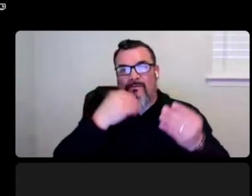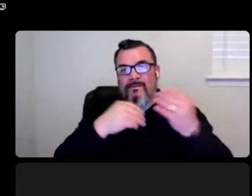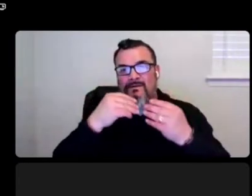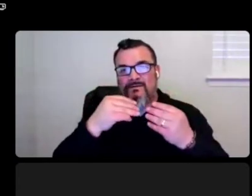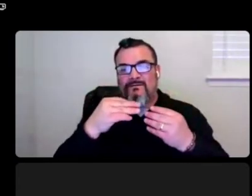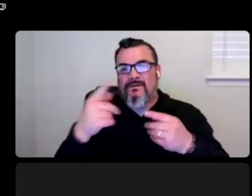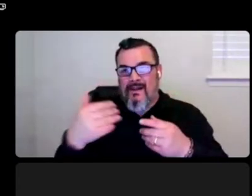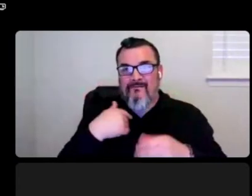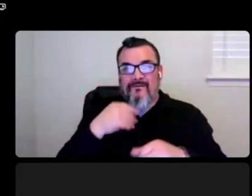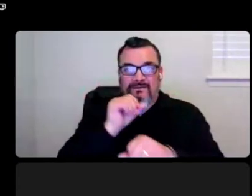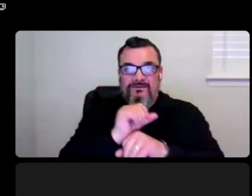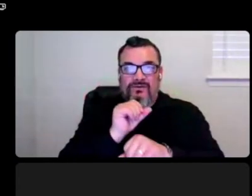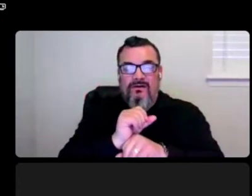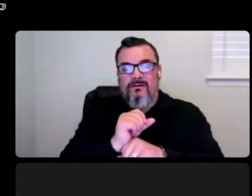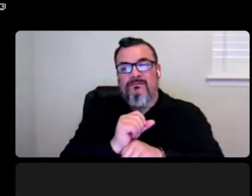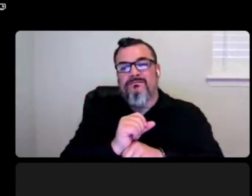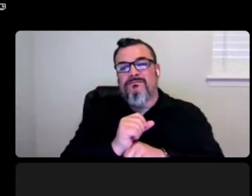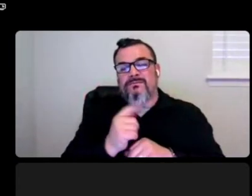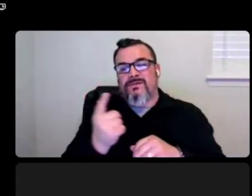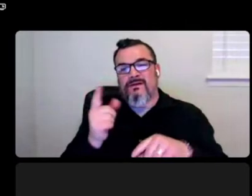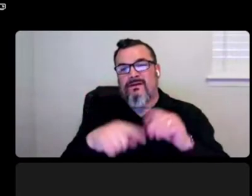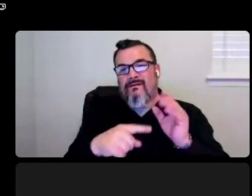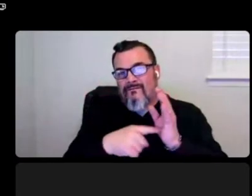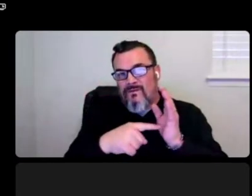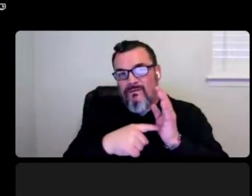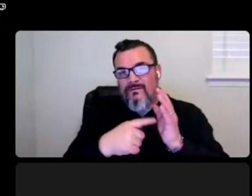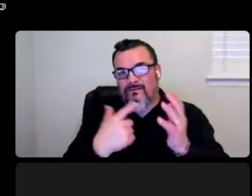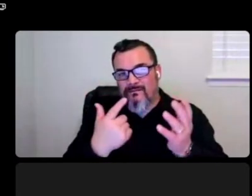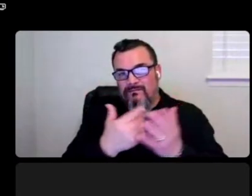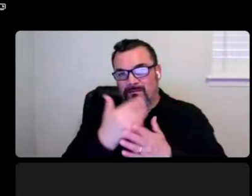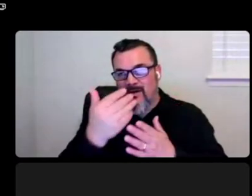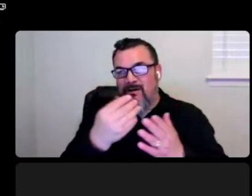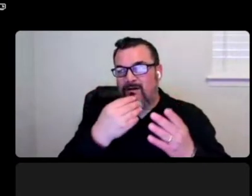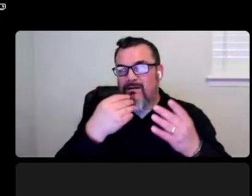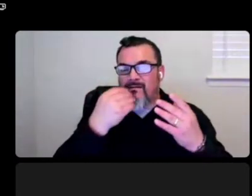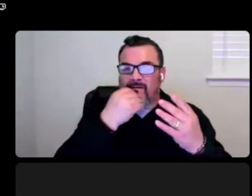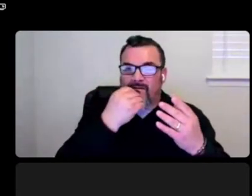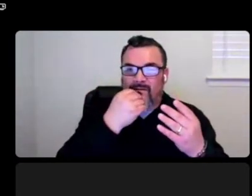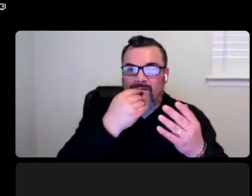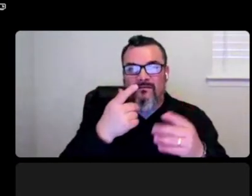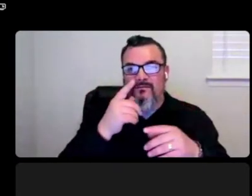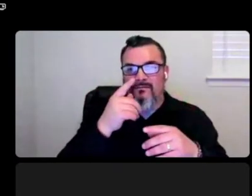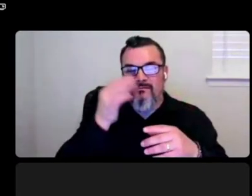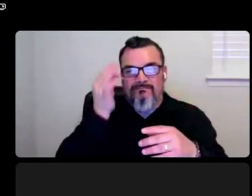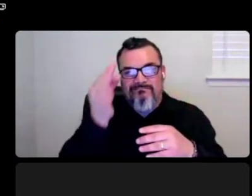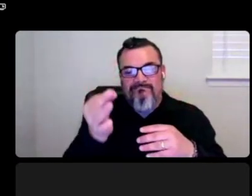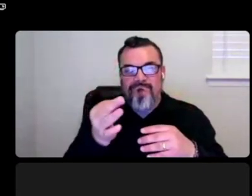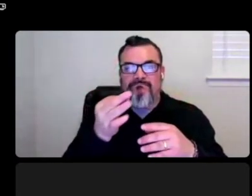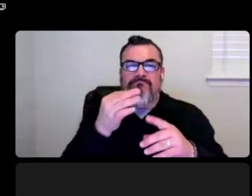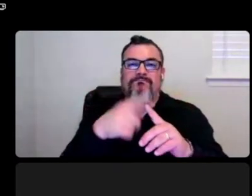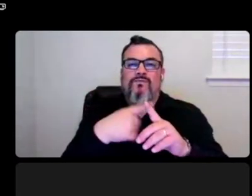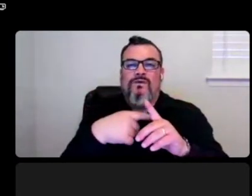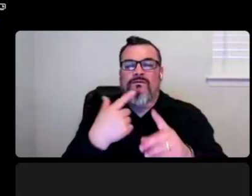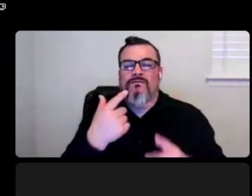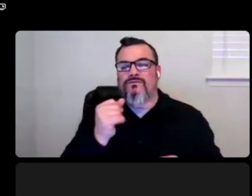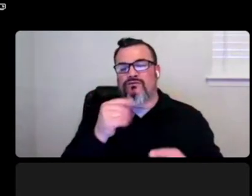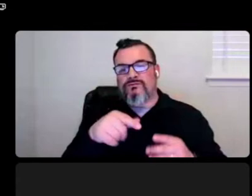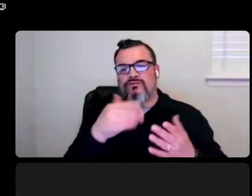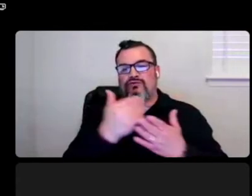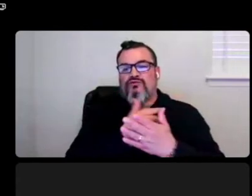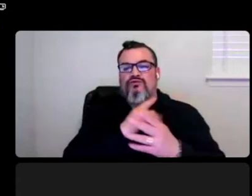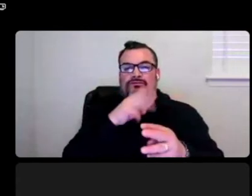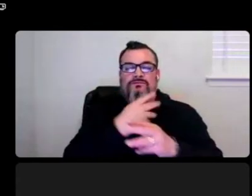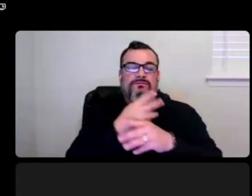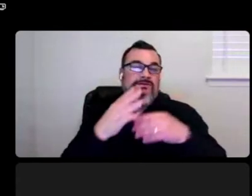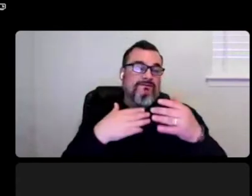have jobs. They can't afford to buy groceries. They can barely get by with rent. So this is a new reality that even